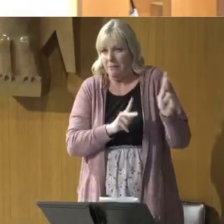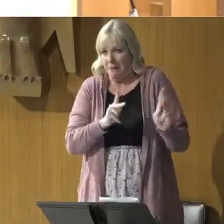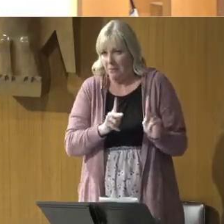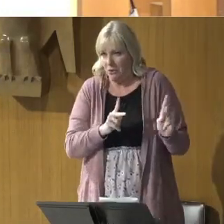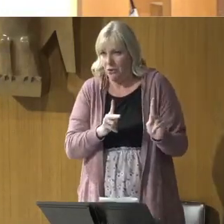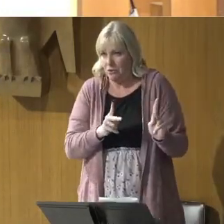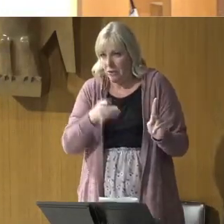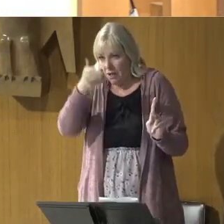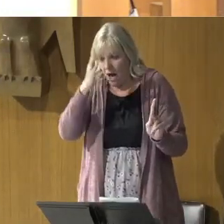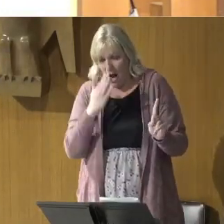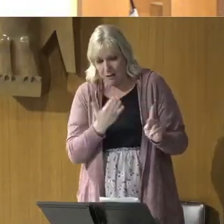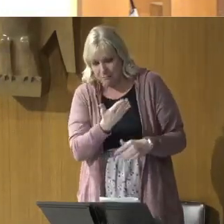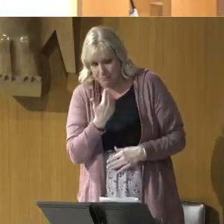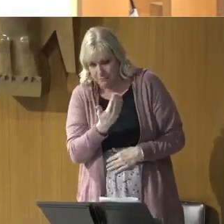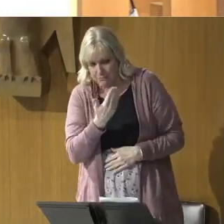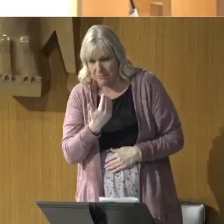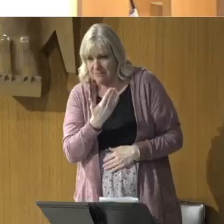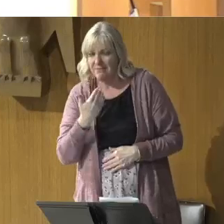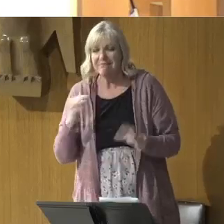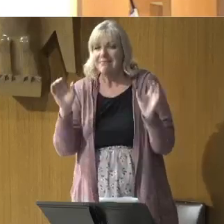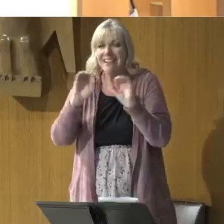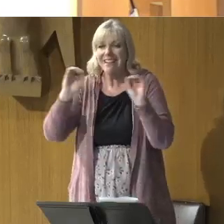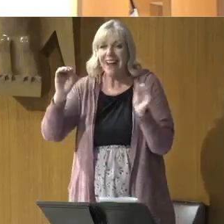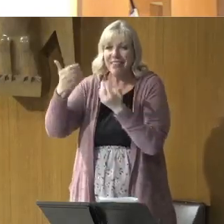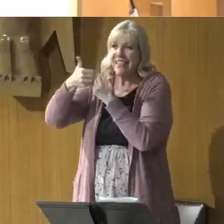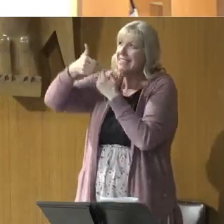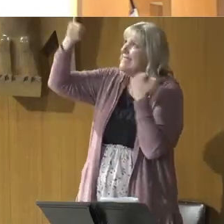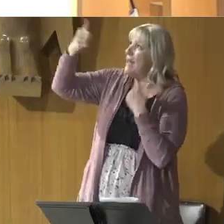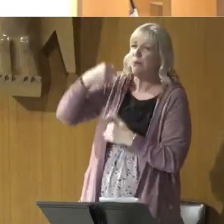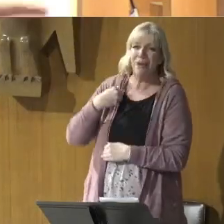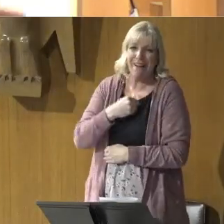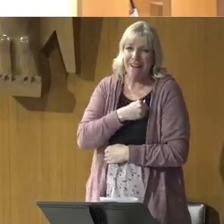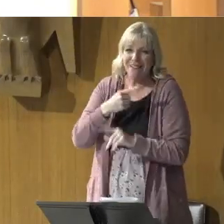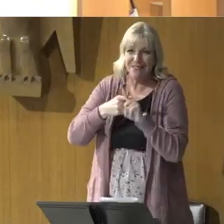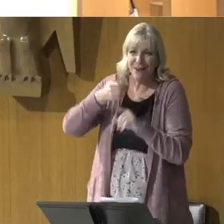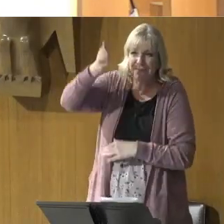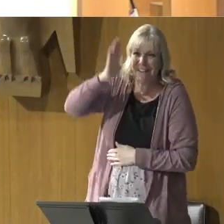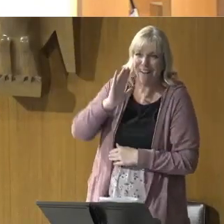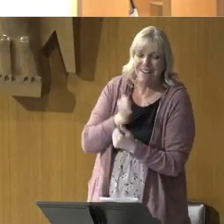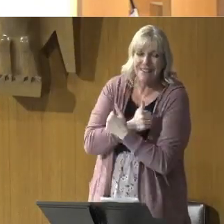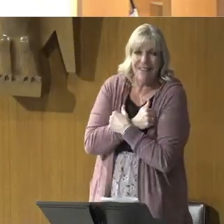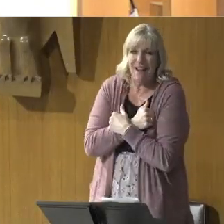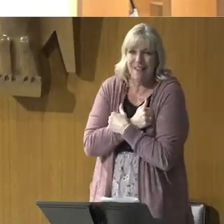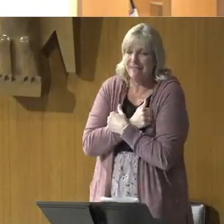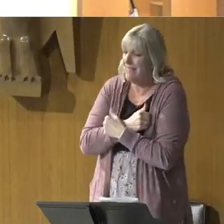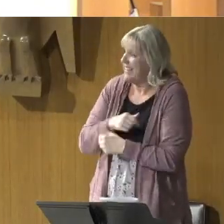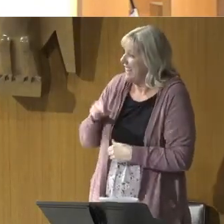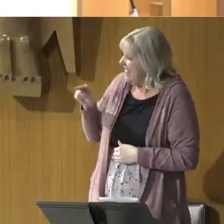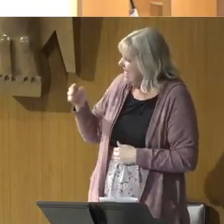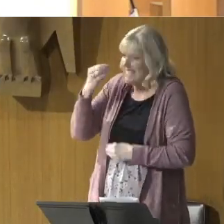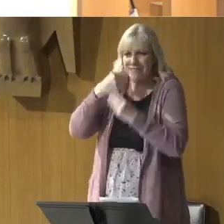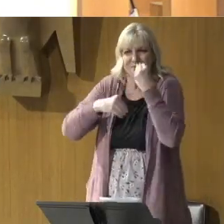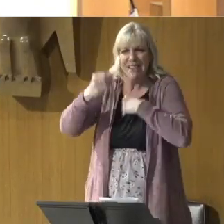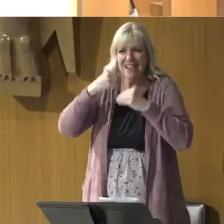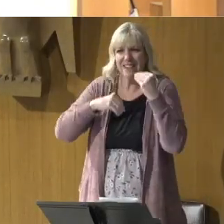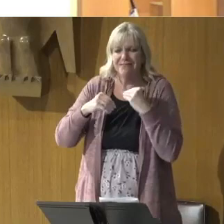We remember that there is nothing that can separate us from the love of God found in this meal. We remember that we are united